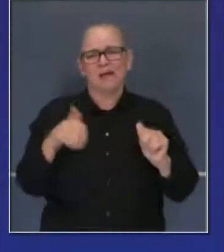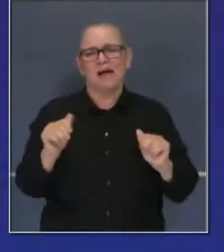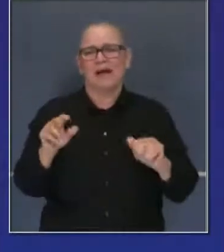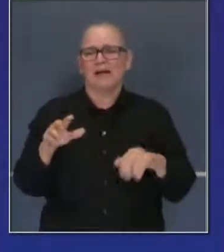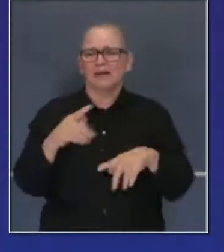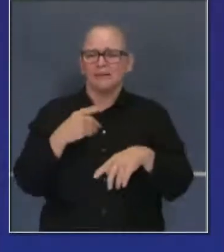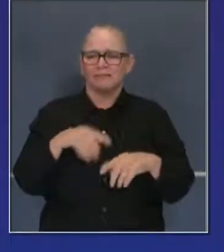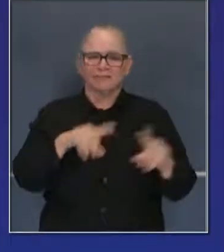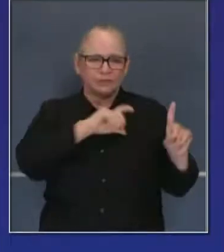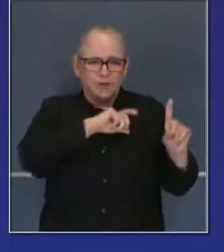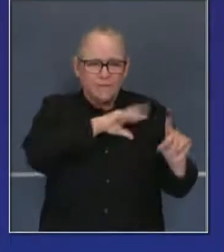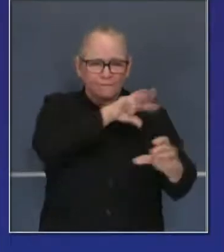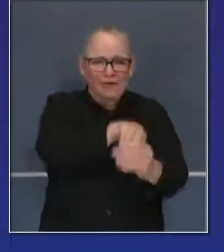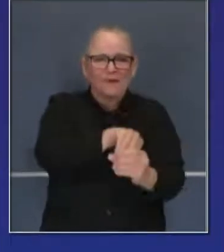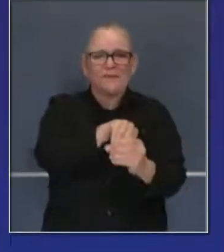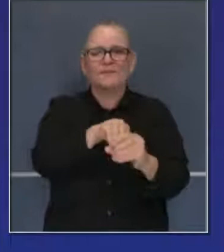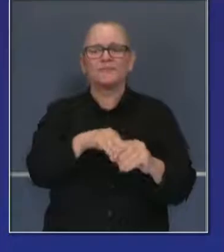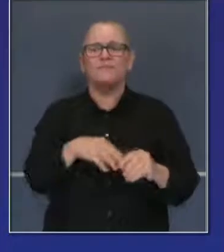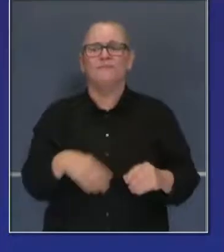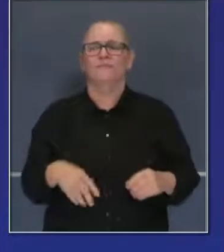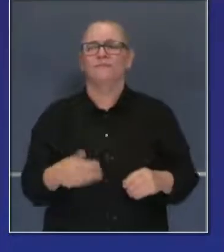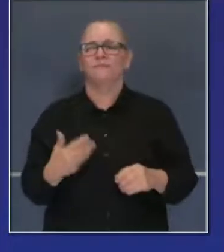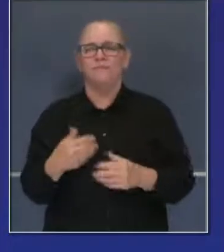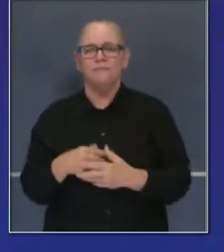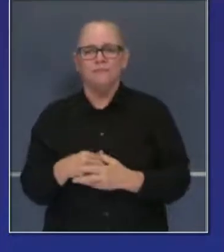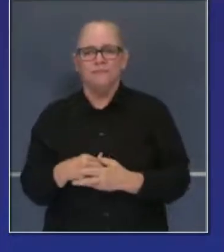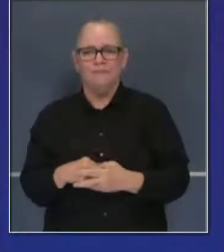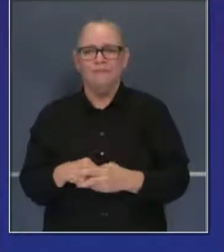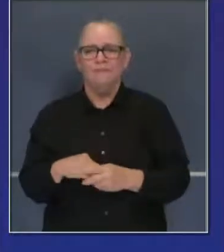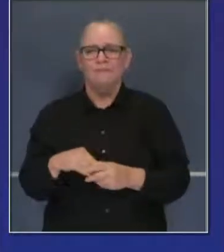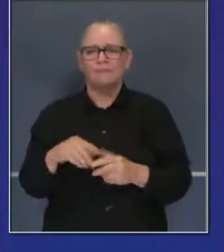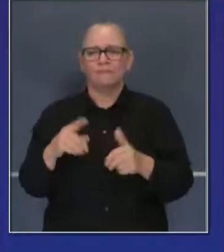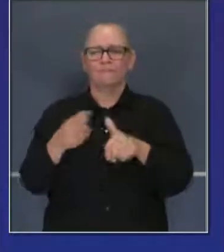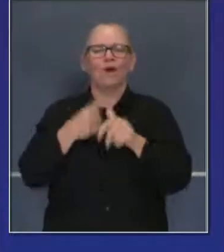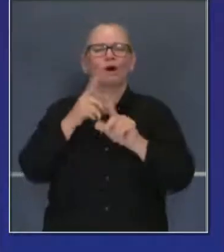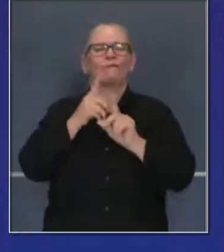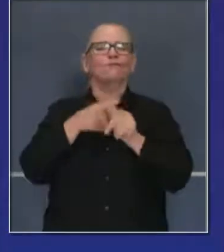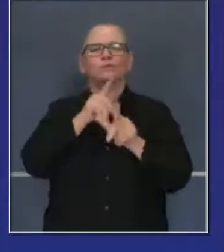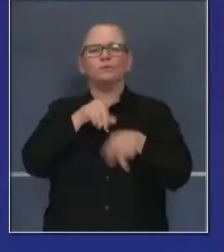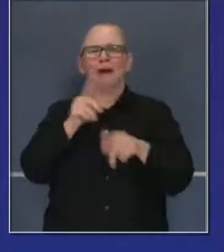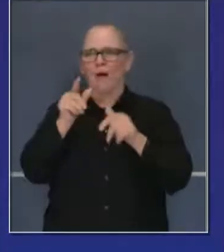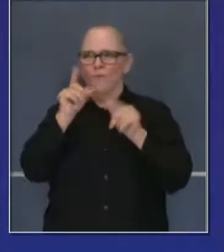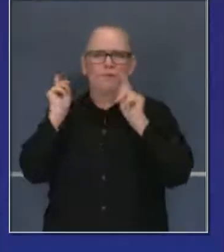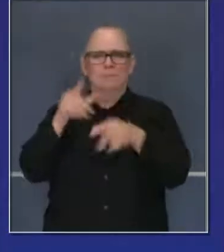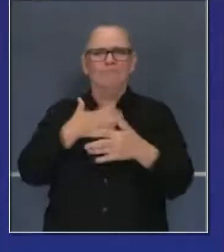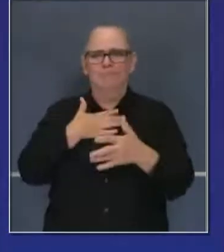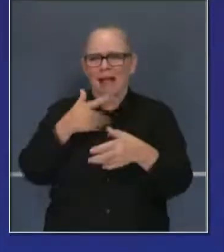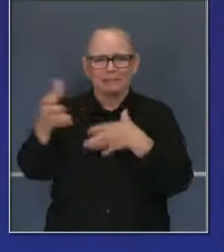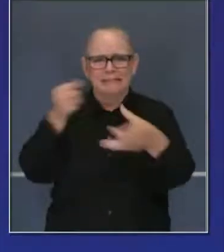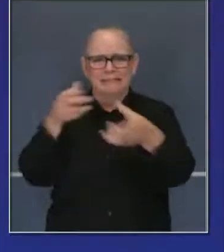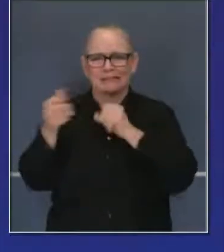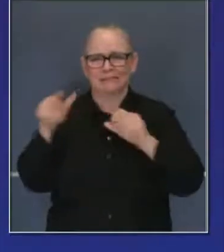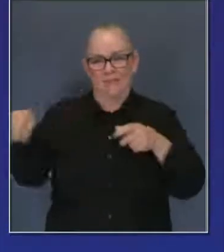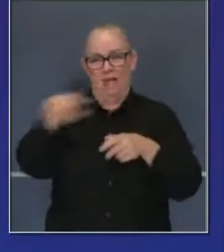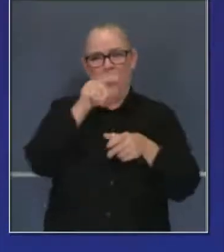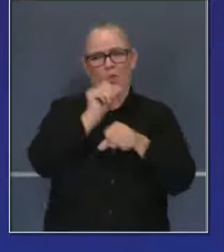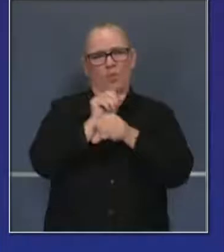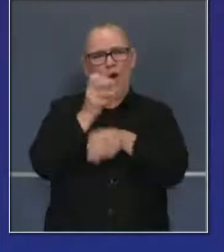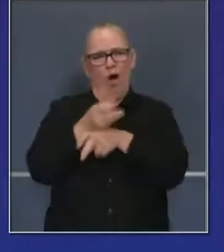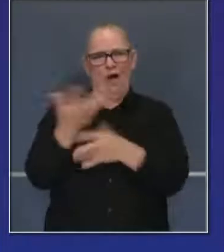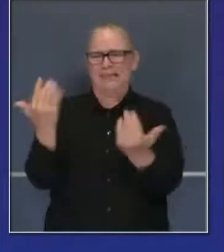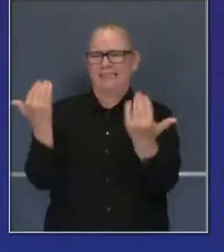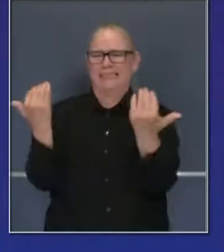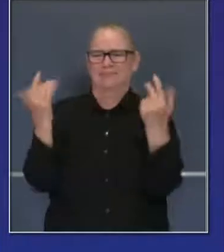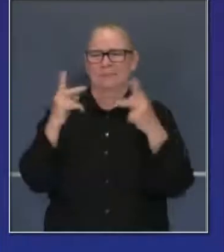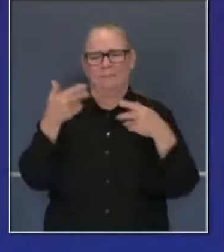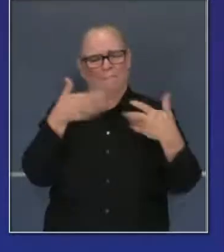local sheriffs and local first responders to support folks moving into safe